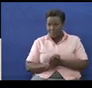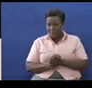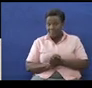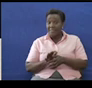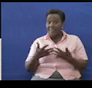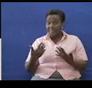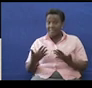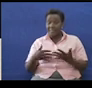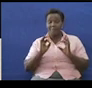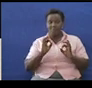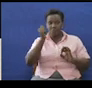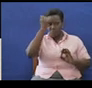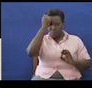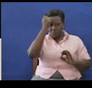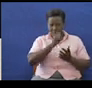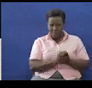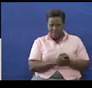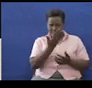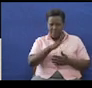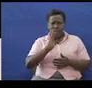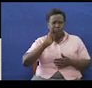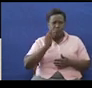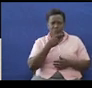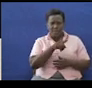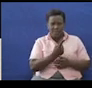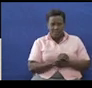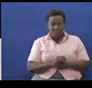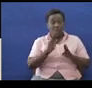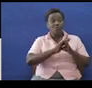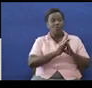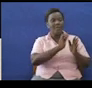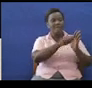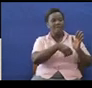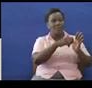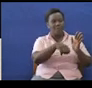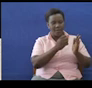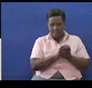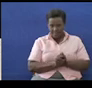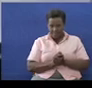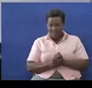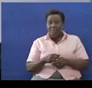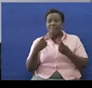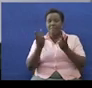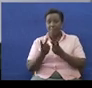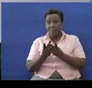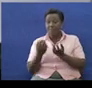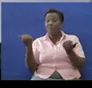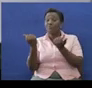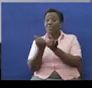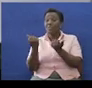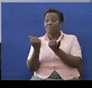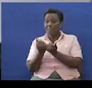the economic importance of water? Briefly, water is used in industries for running